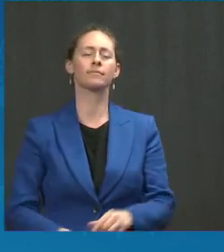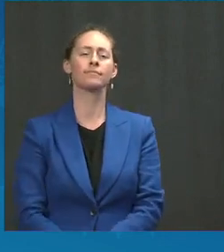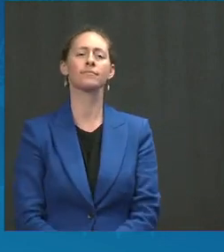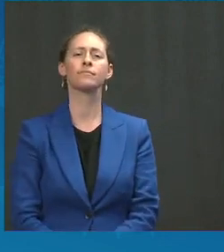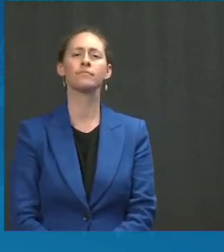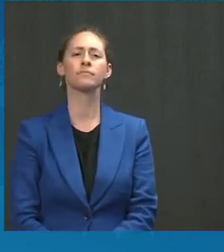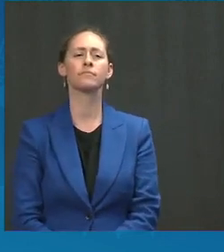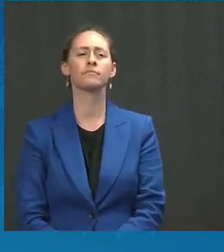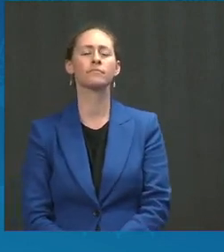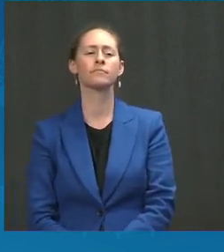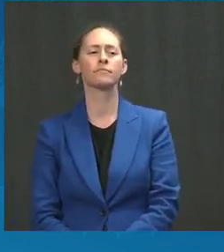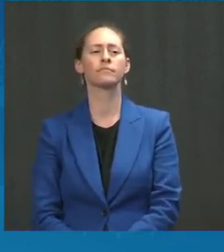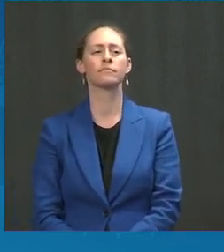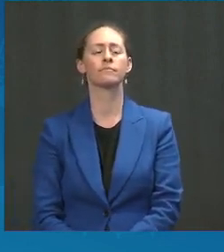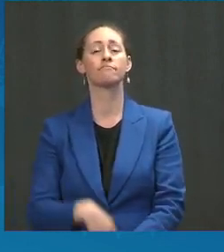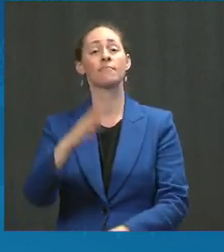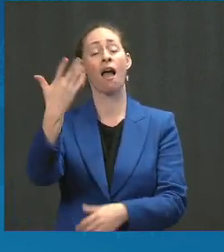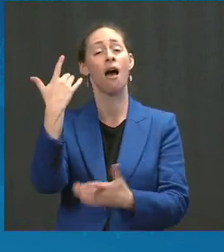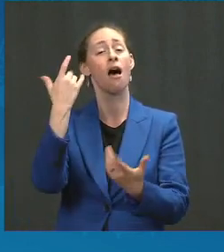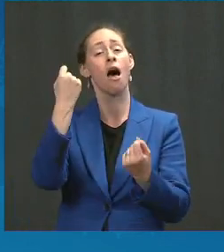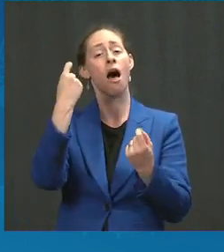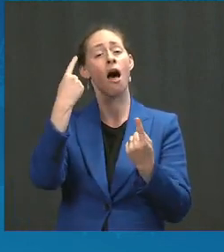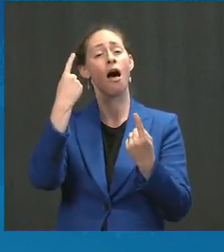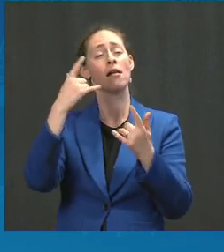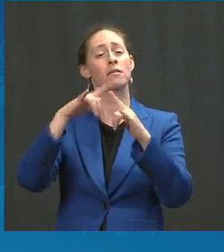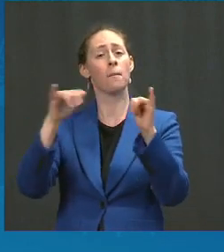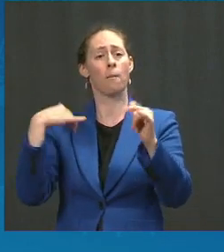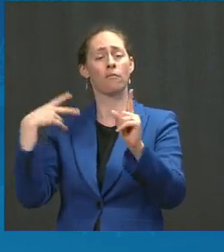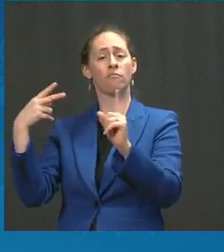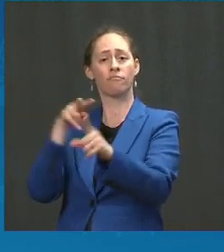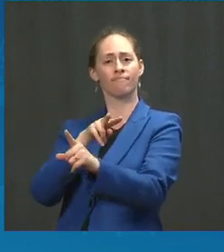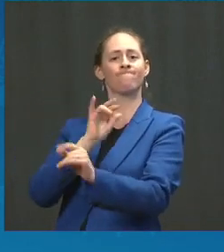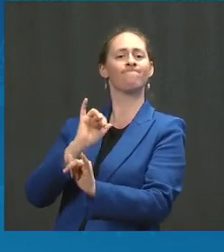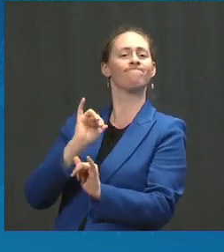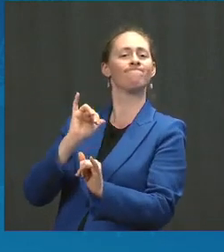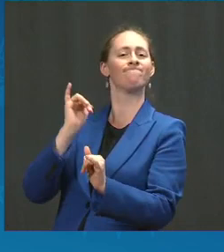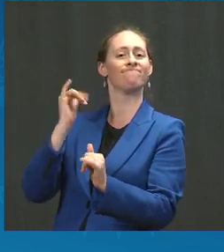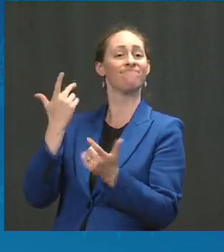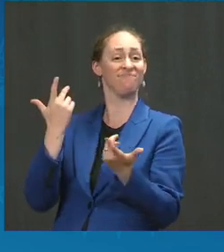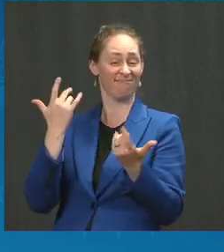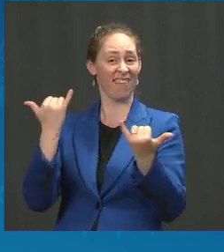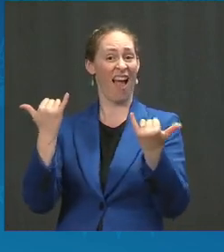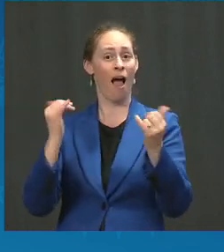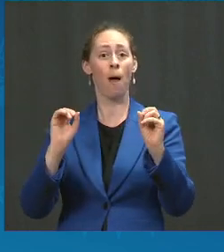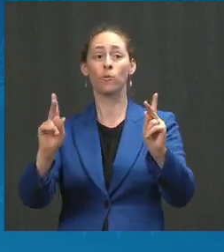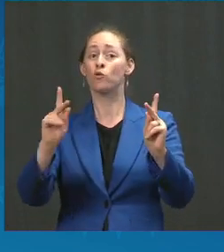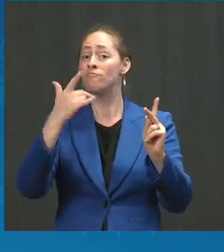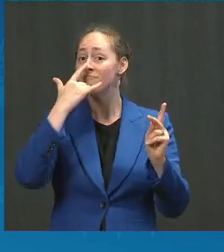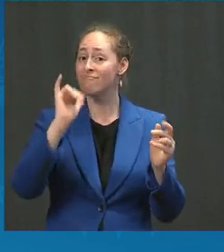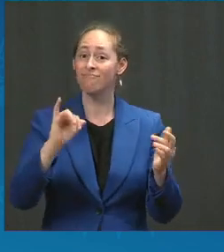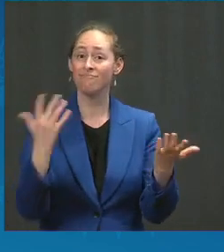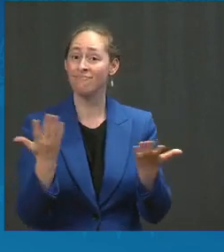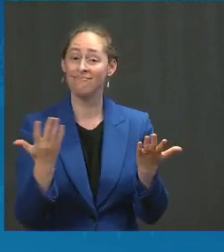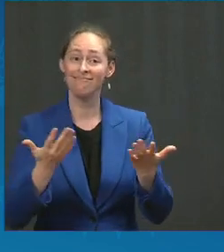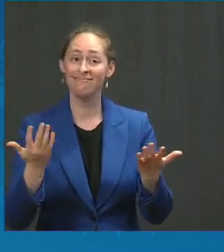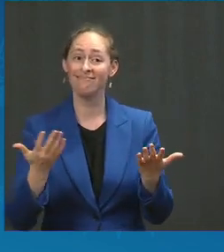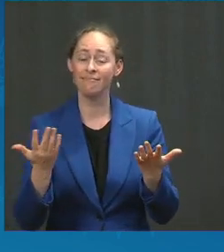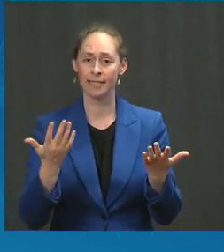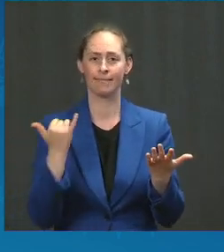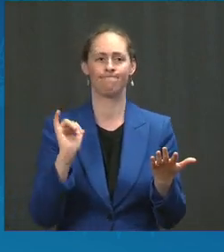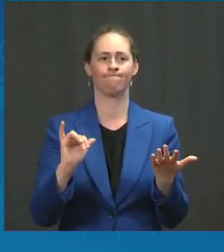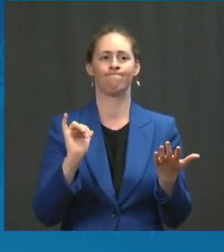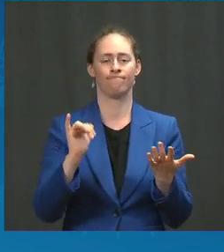as also an opportunity that was created, right? Which is more people have been able to see